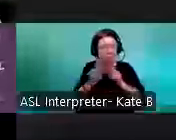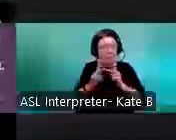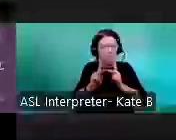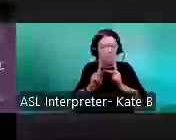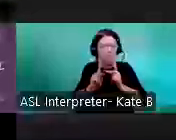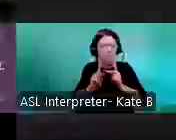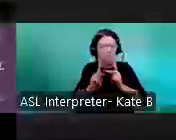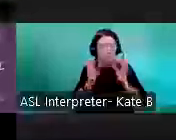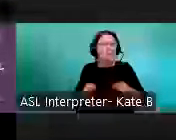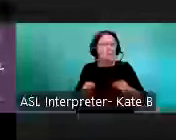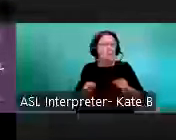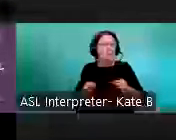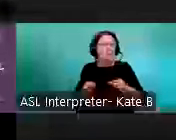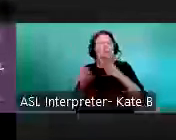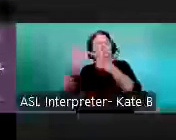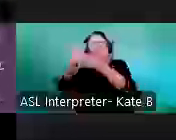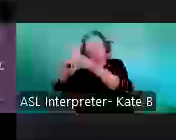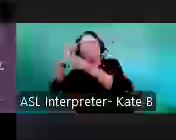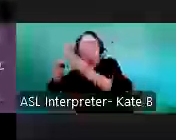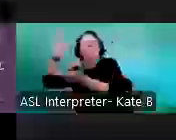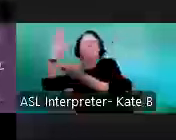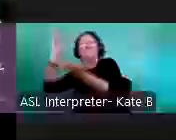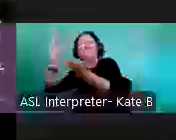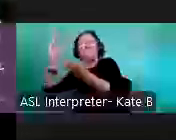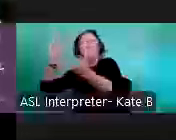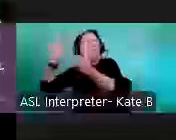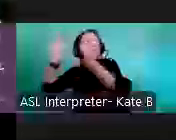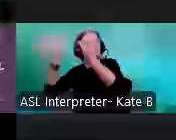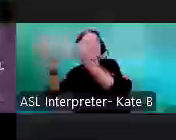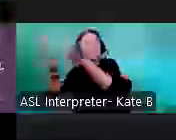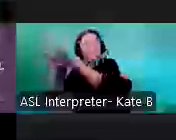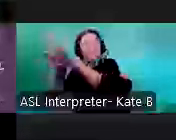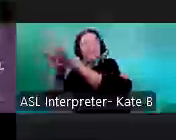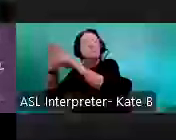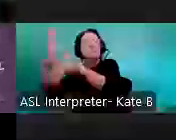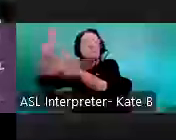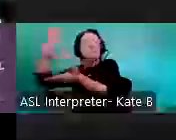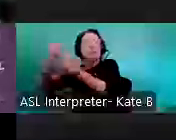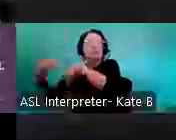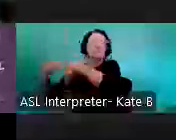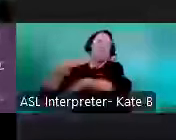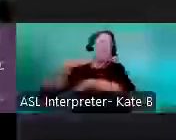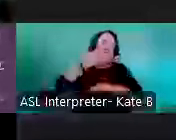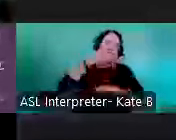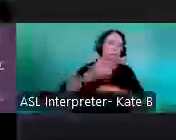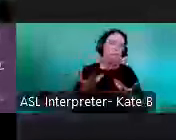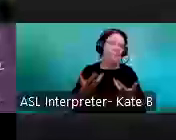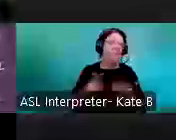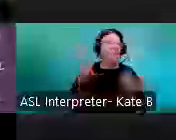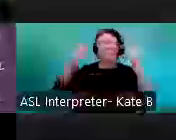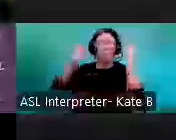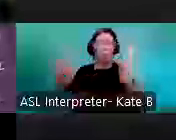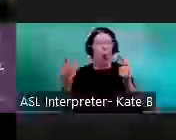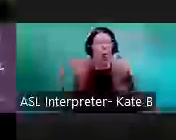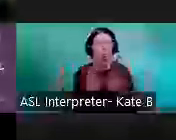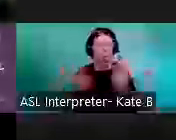the impact of more than some of the federal races. So they're all important.